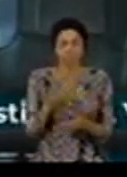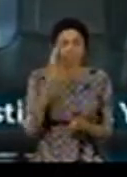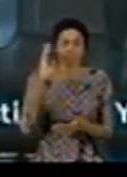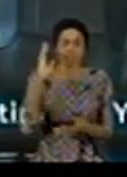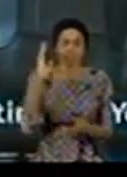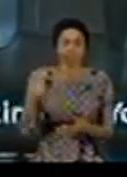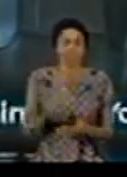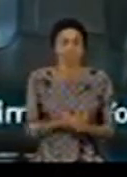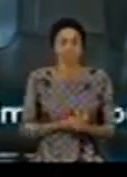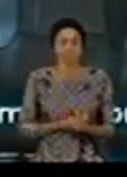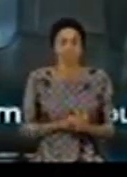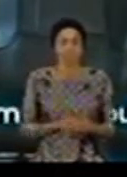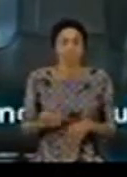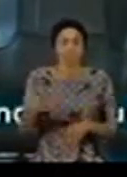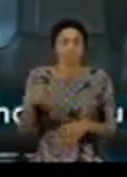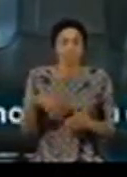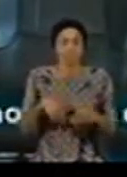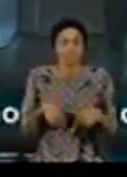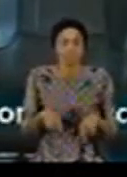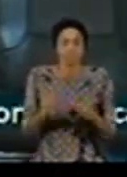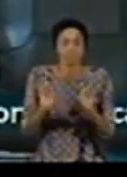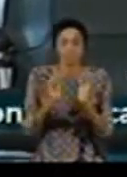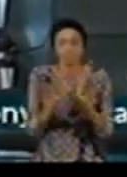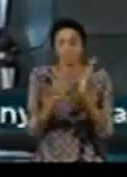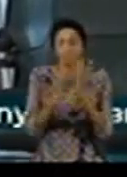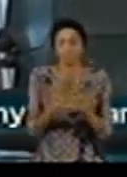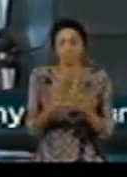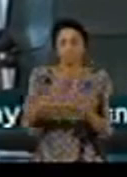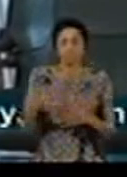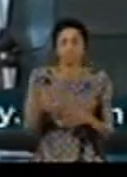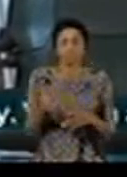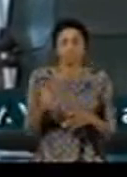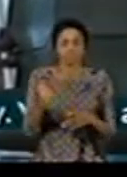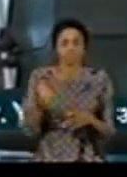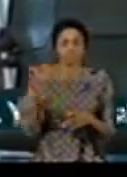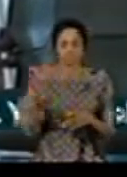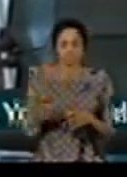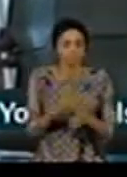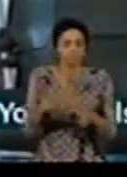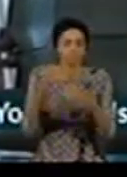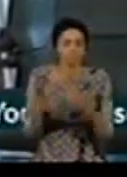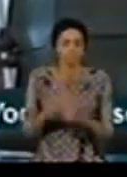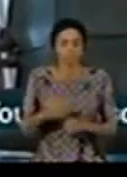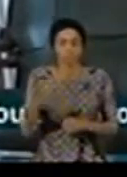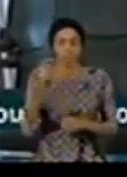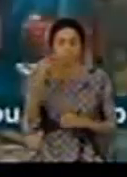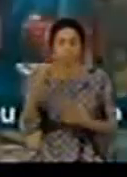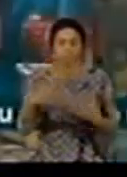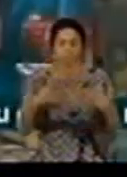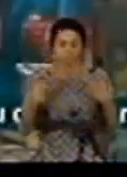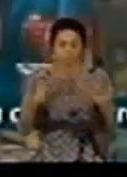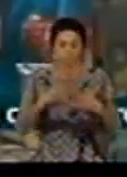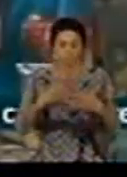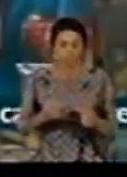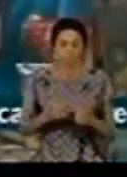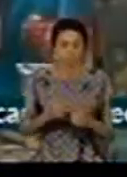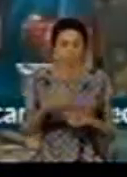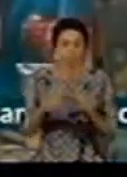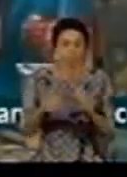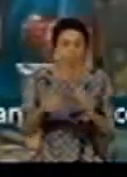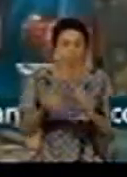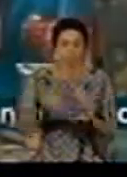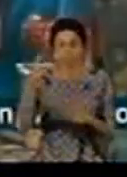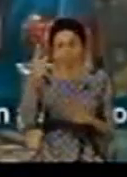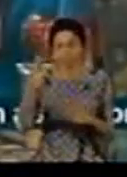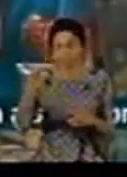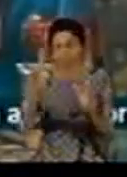During the global crusade, she received her perfect healing. When the man of God prayed, since